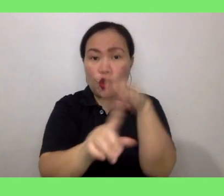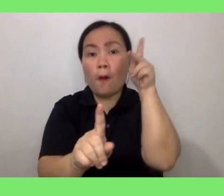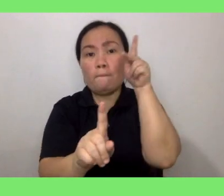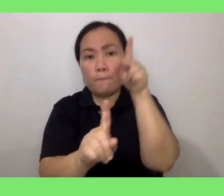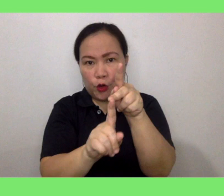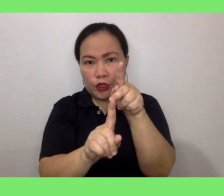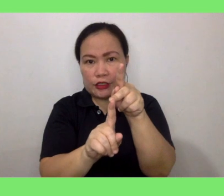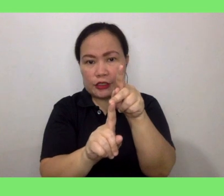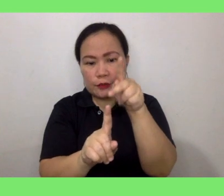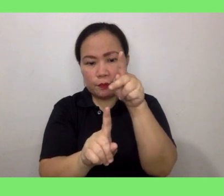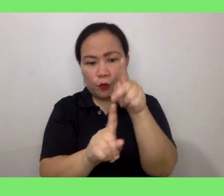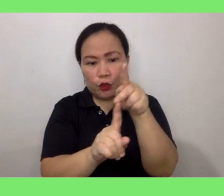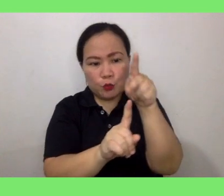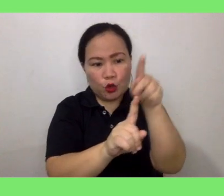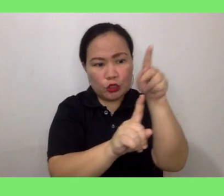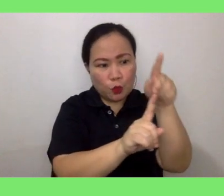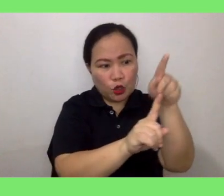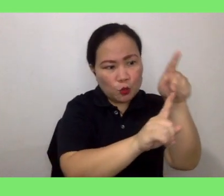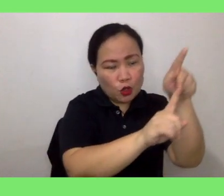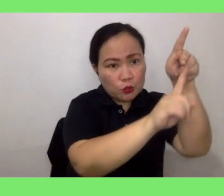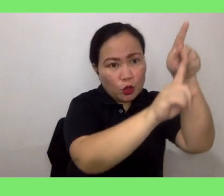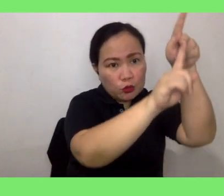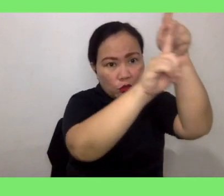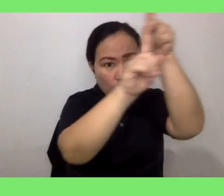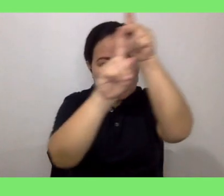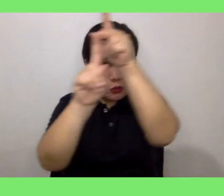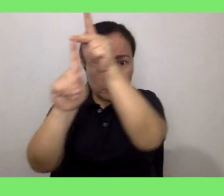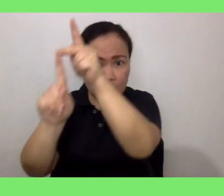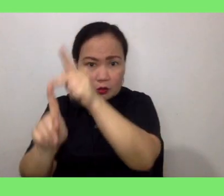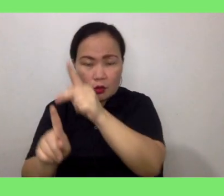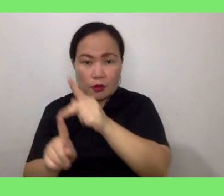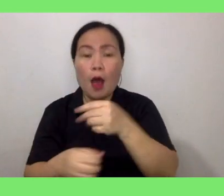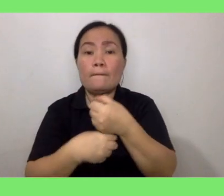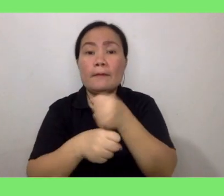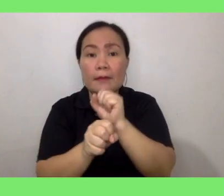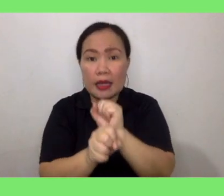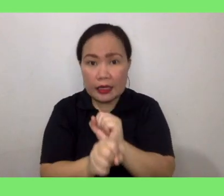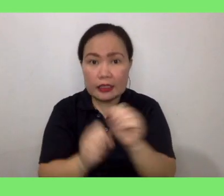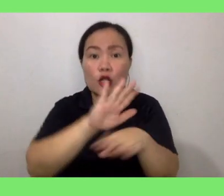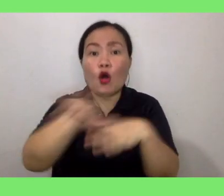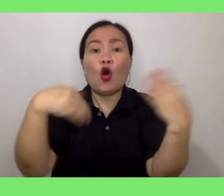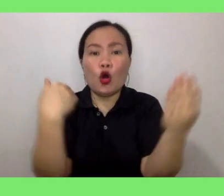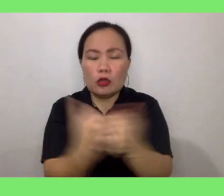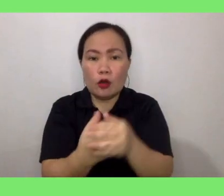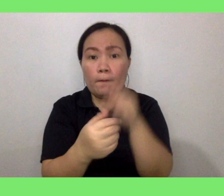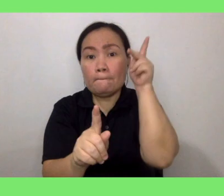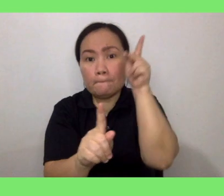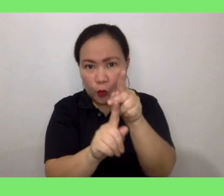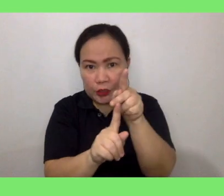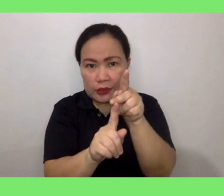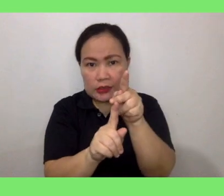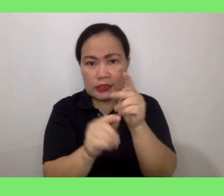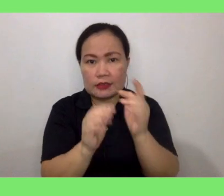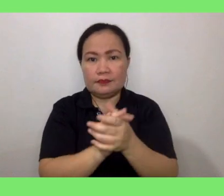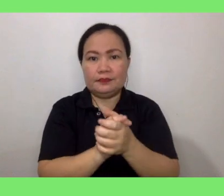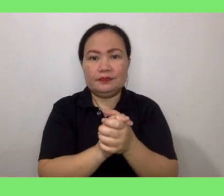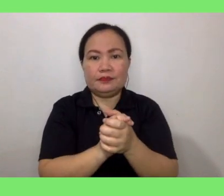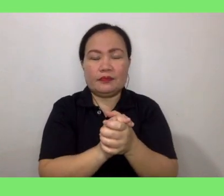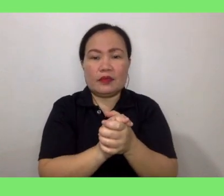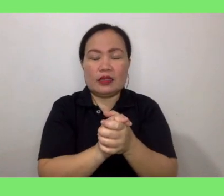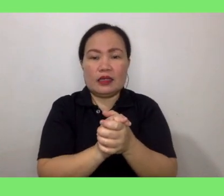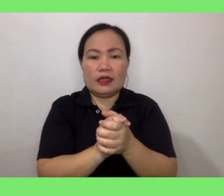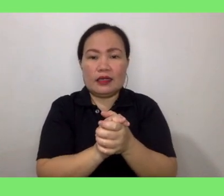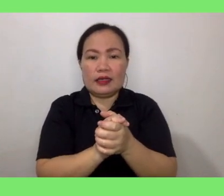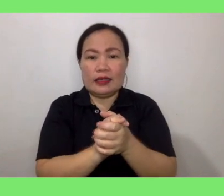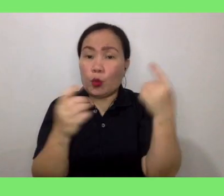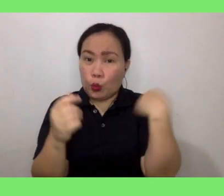natin, especially sa geometry, lahat yon ay made up of points. Okay? So,